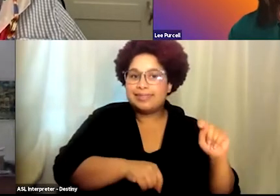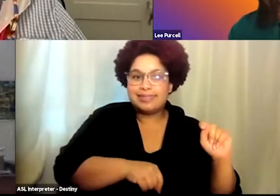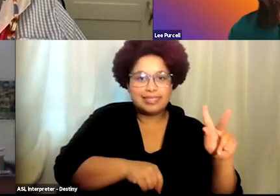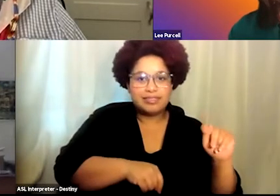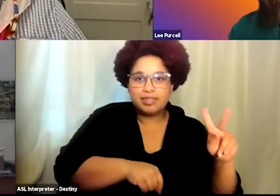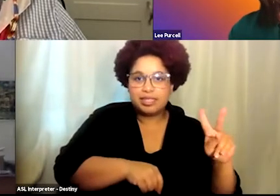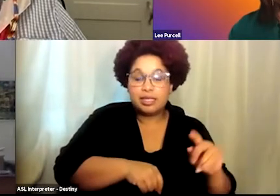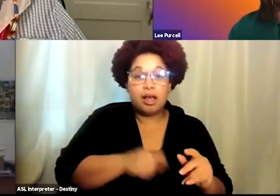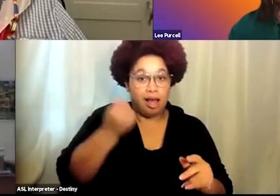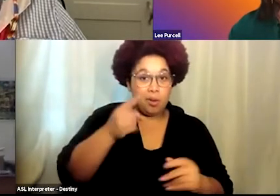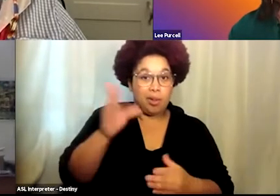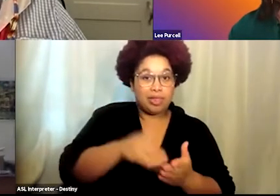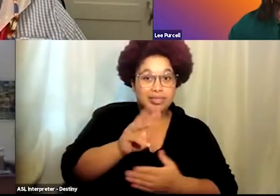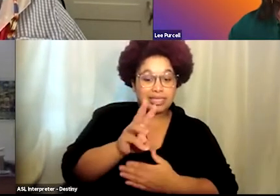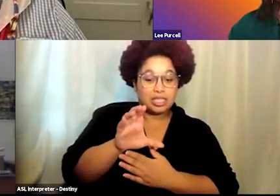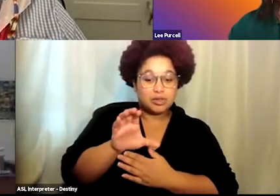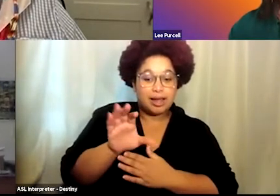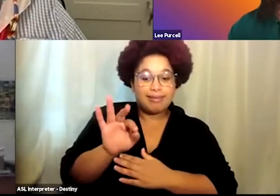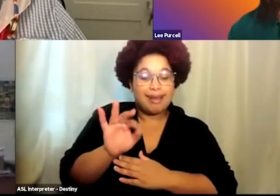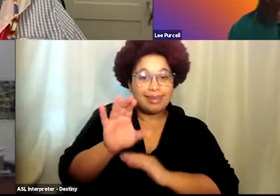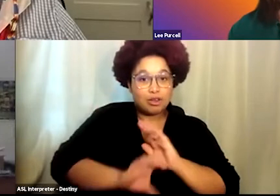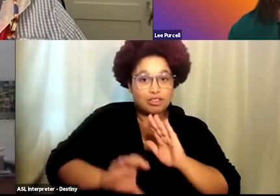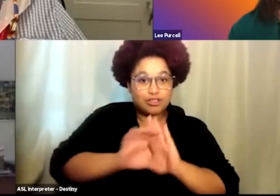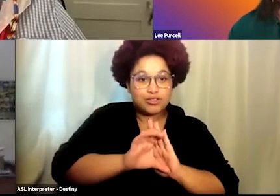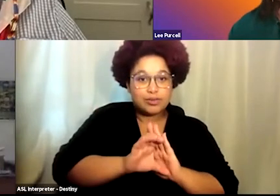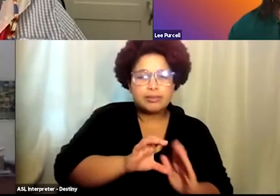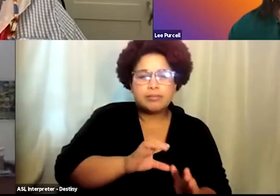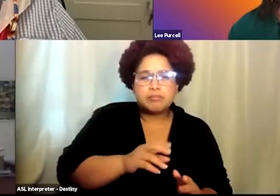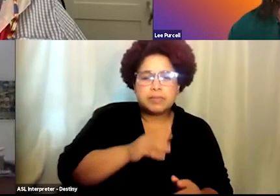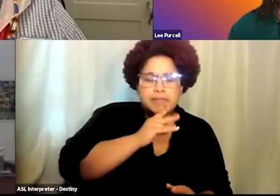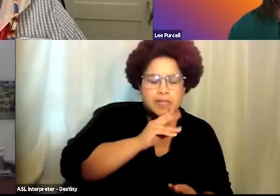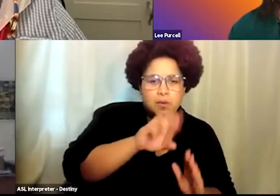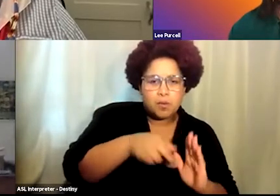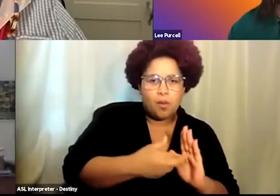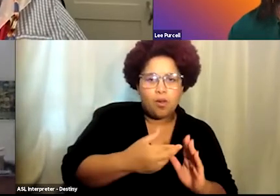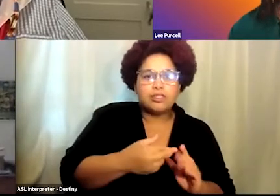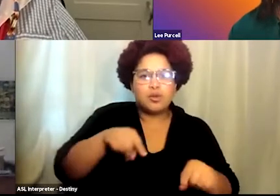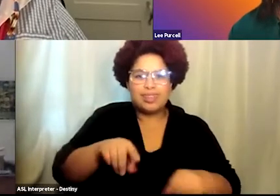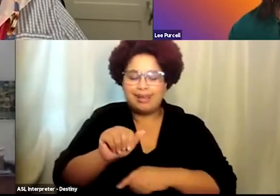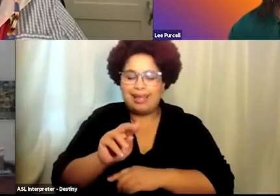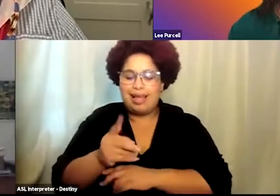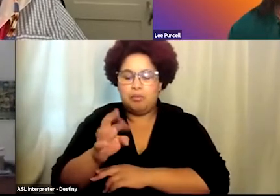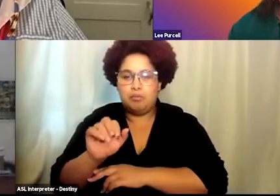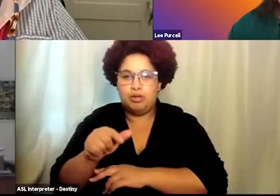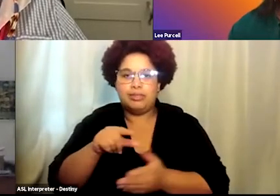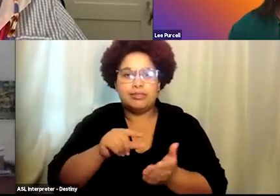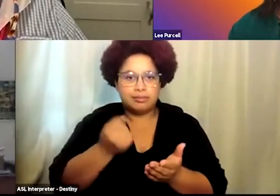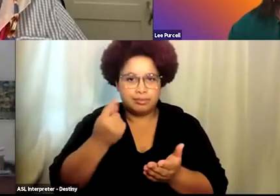the 1,609 characters, speaking characters in the Annenberg study, a total of